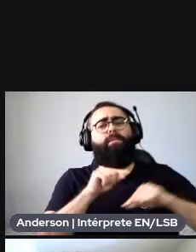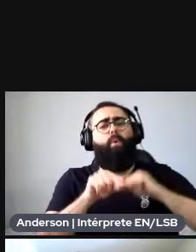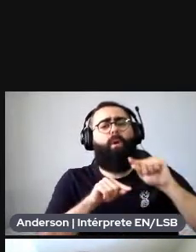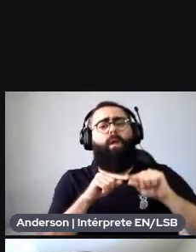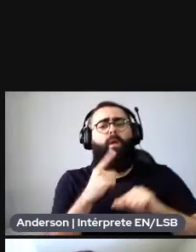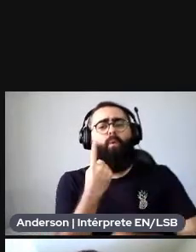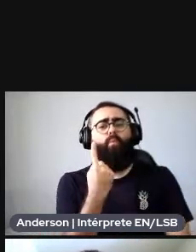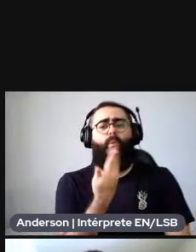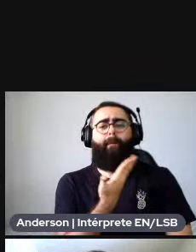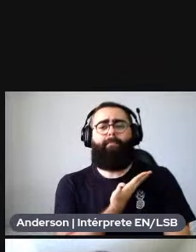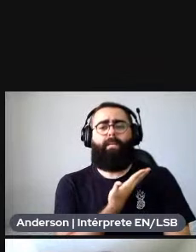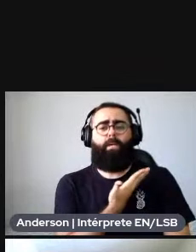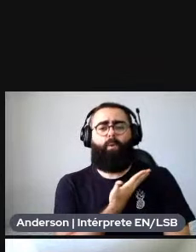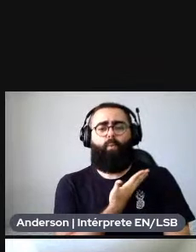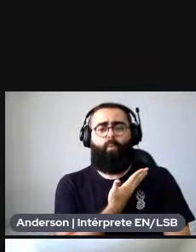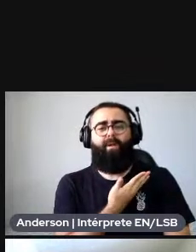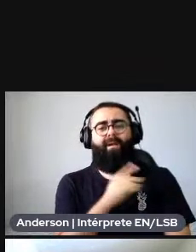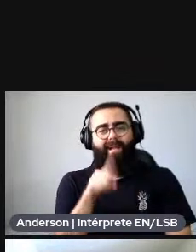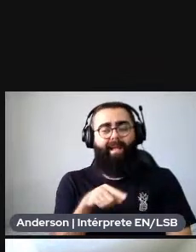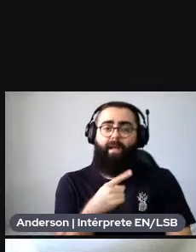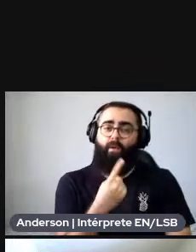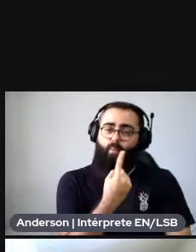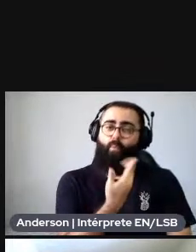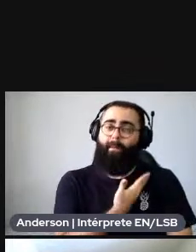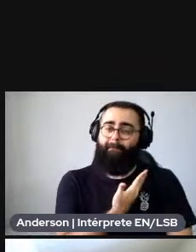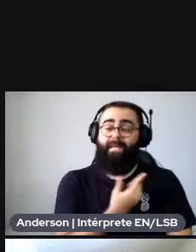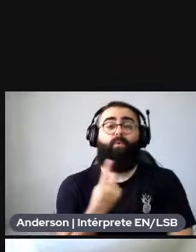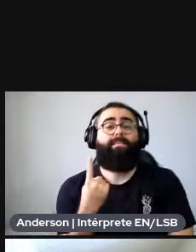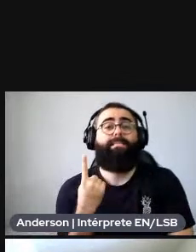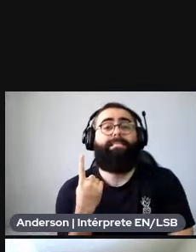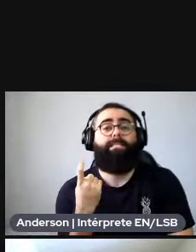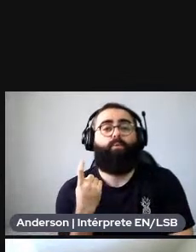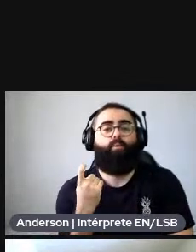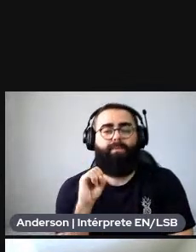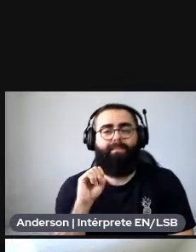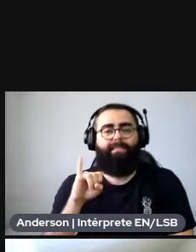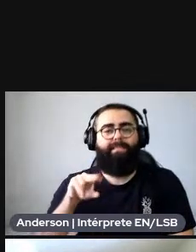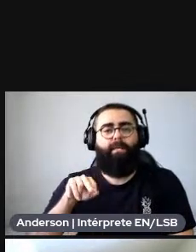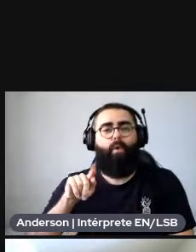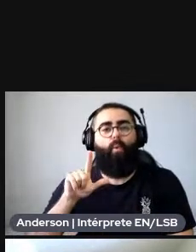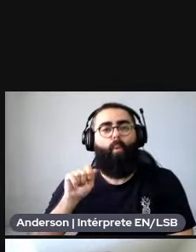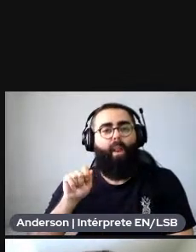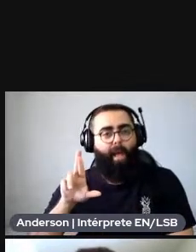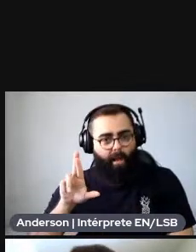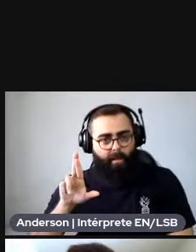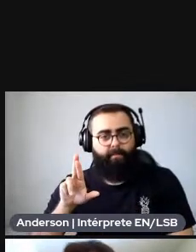singular and amigo, a noun.